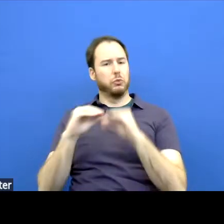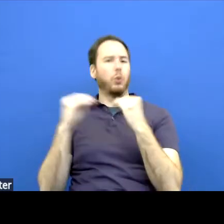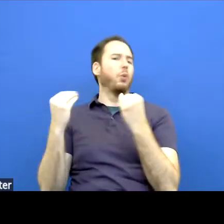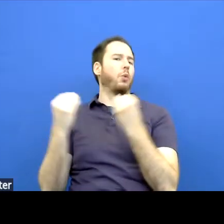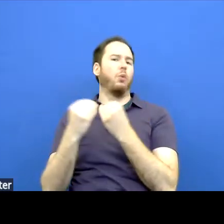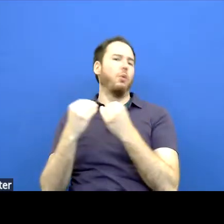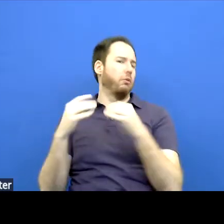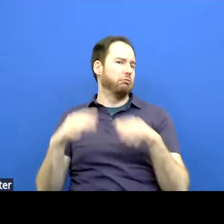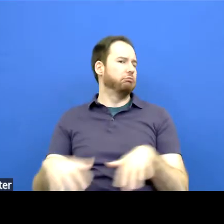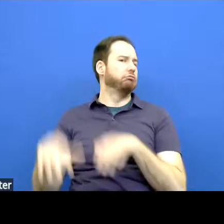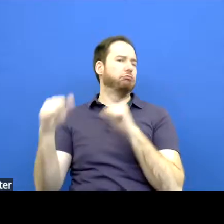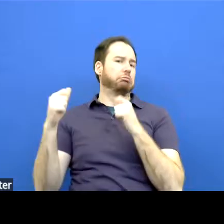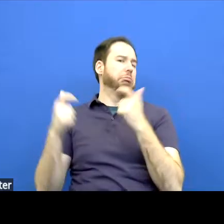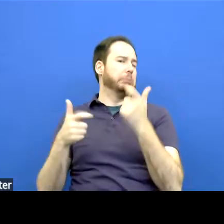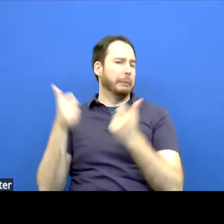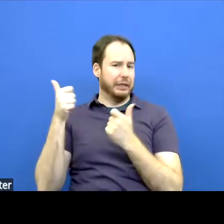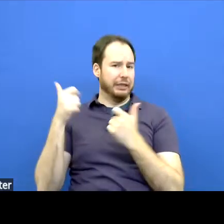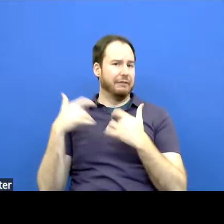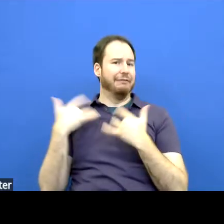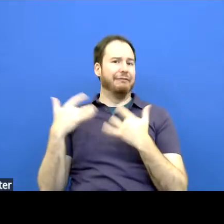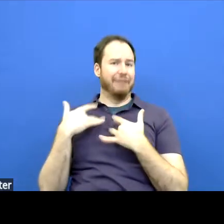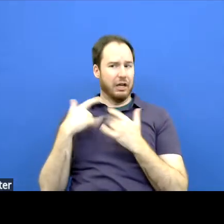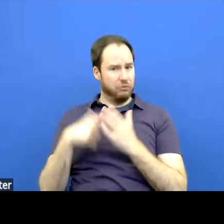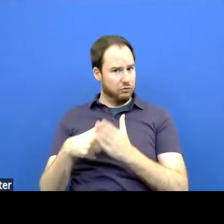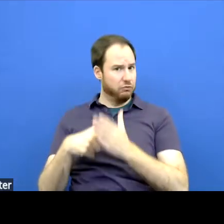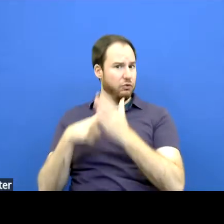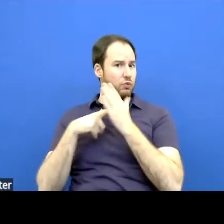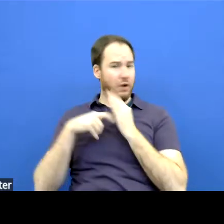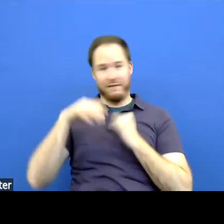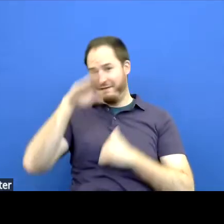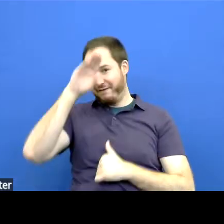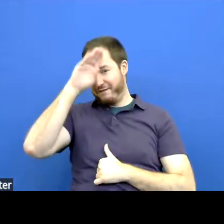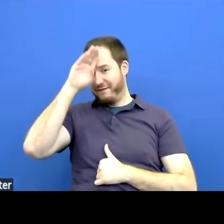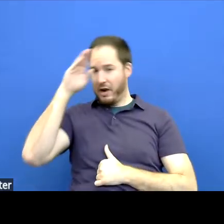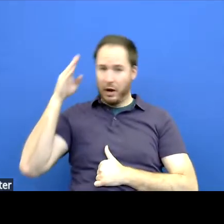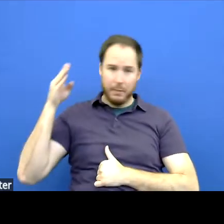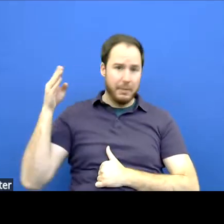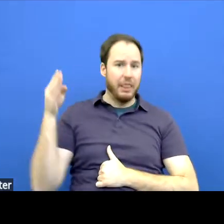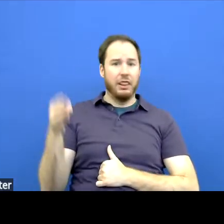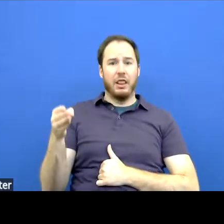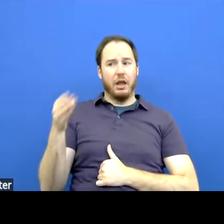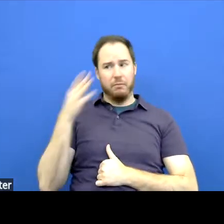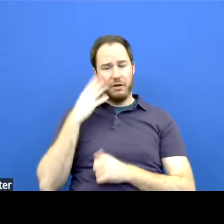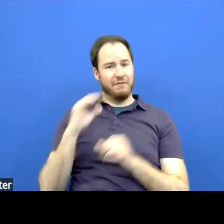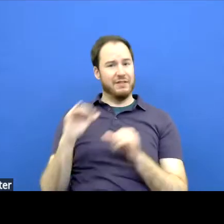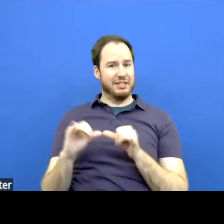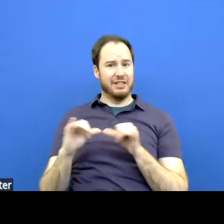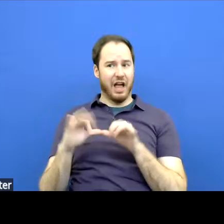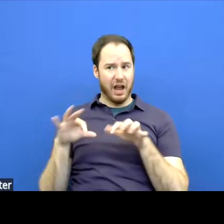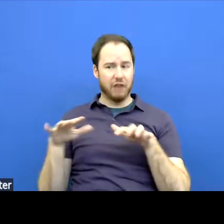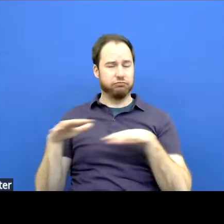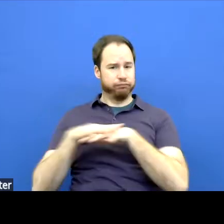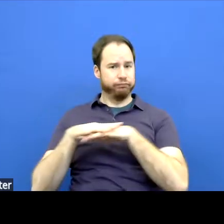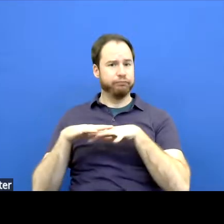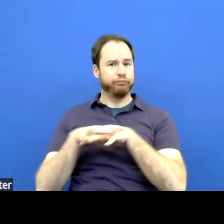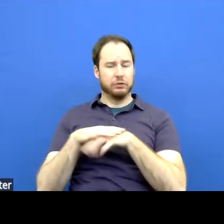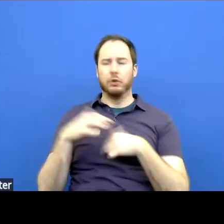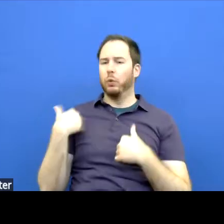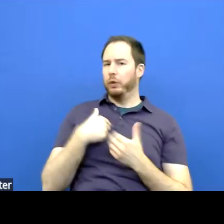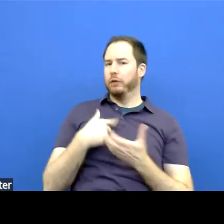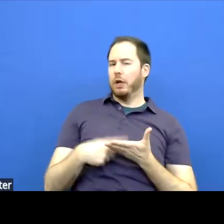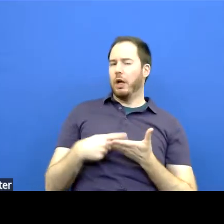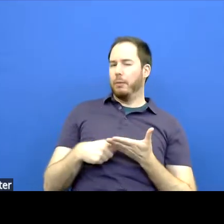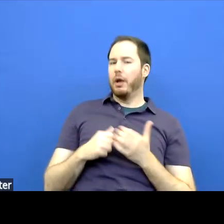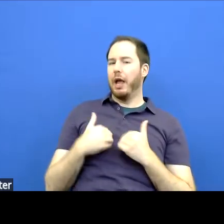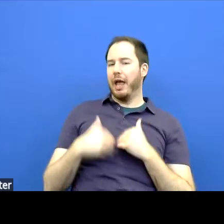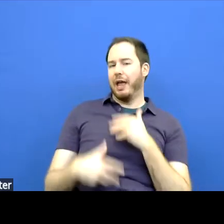organizations are to have a larger event that's actually going to require a fire marshal there because of the size of the crowds, we talked about that there's